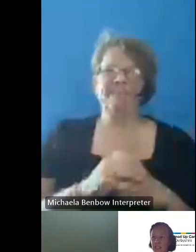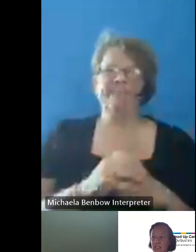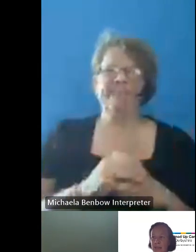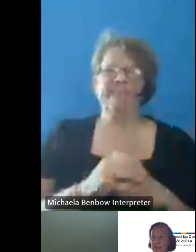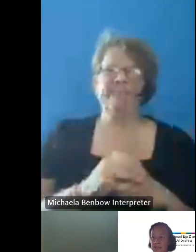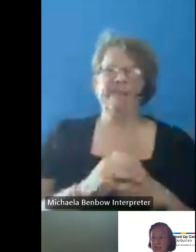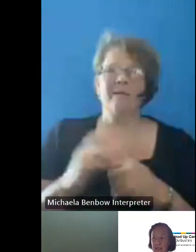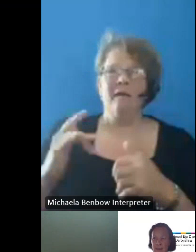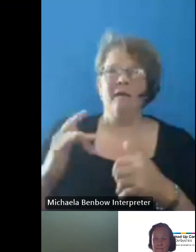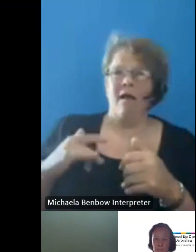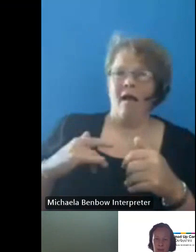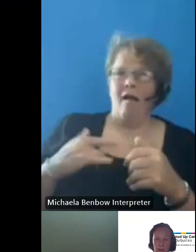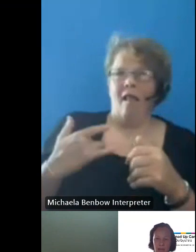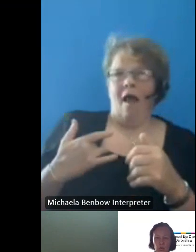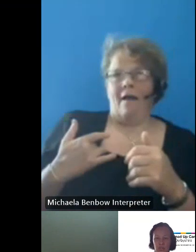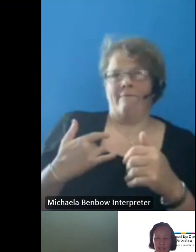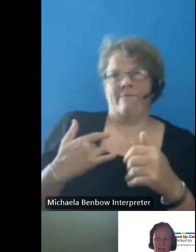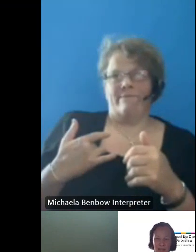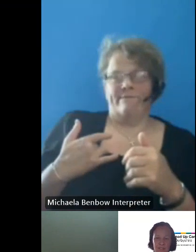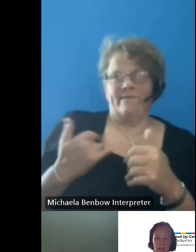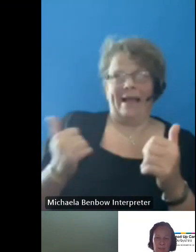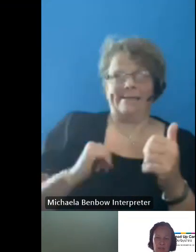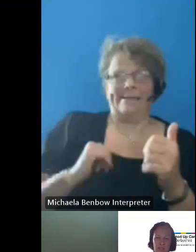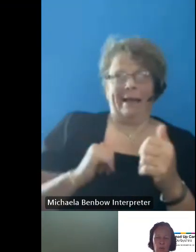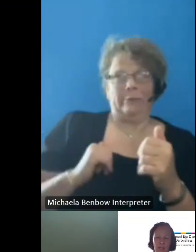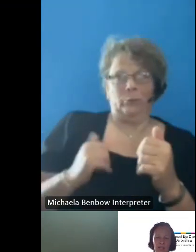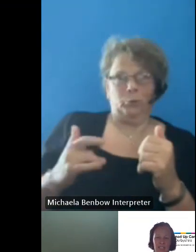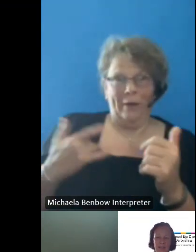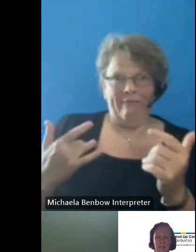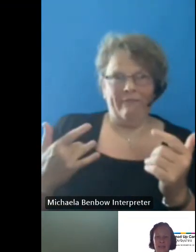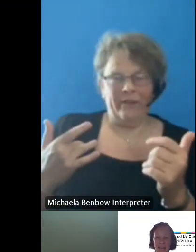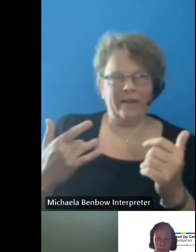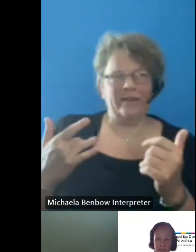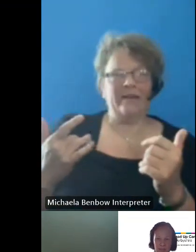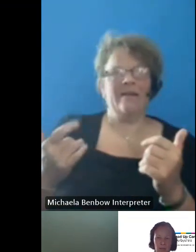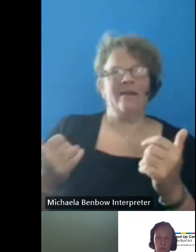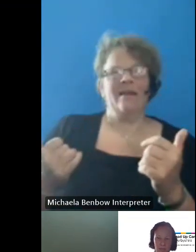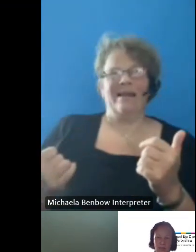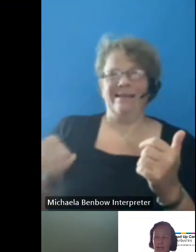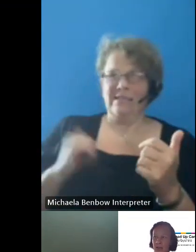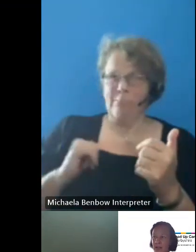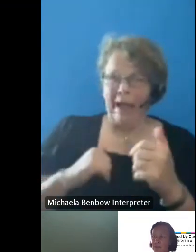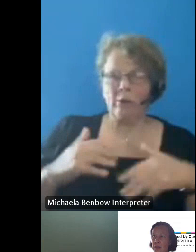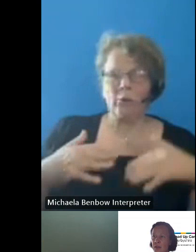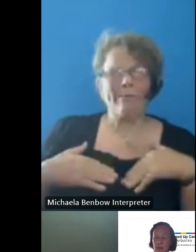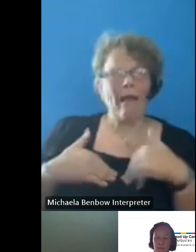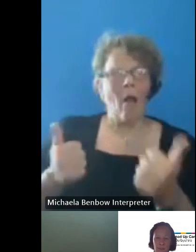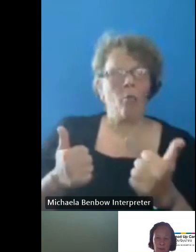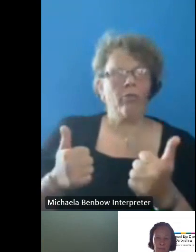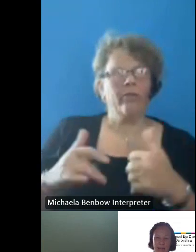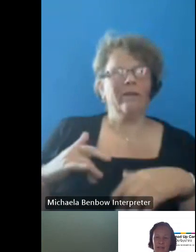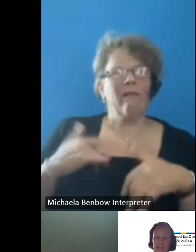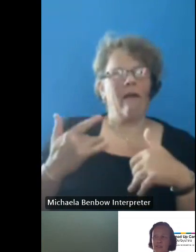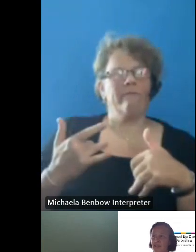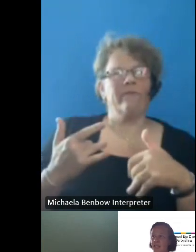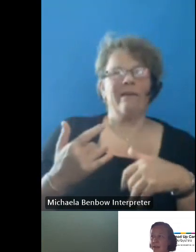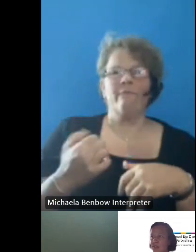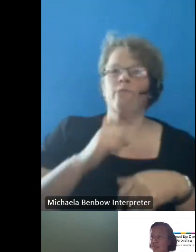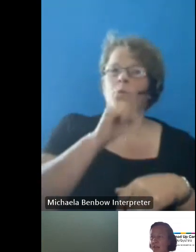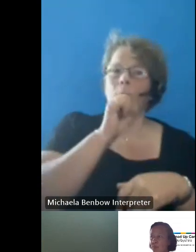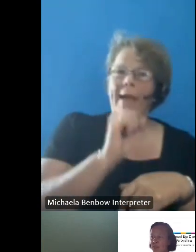the life expectancy and also the length of time that someone can expect to be healthy within their life for both males